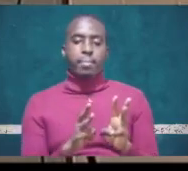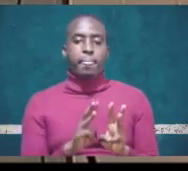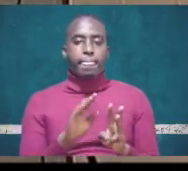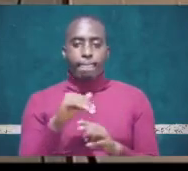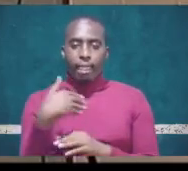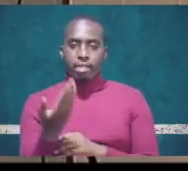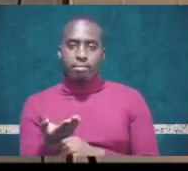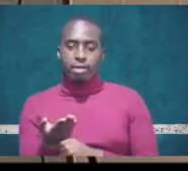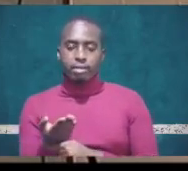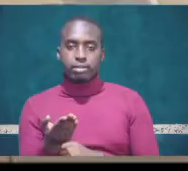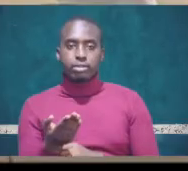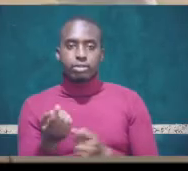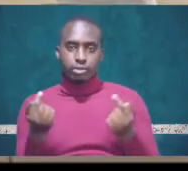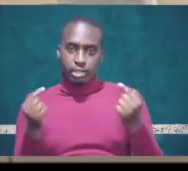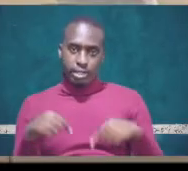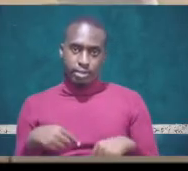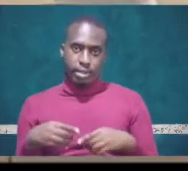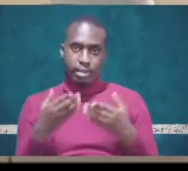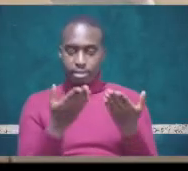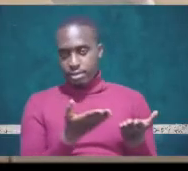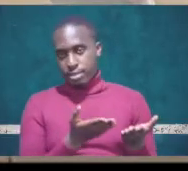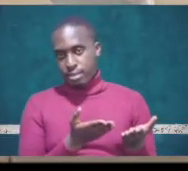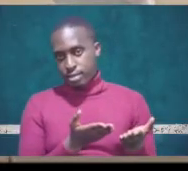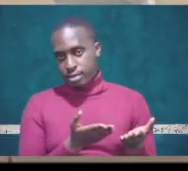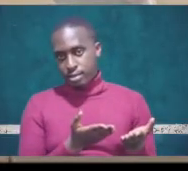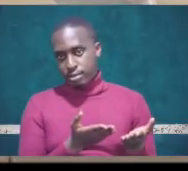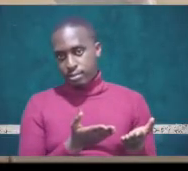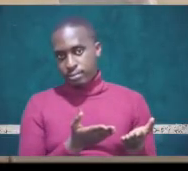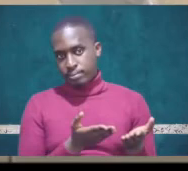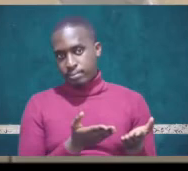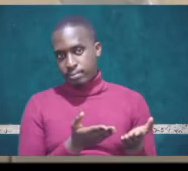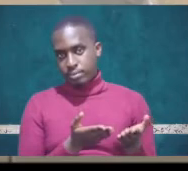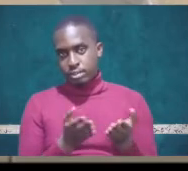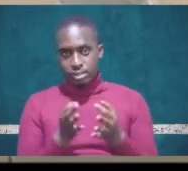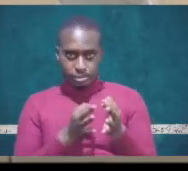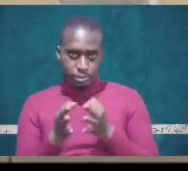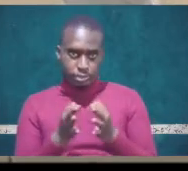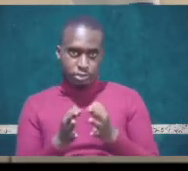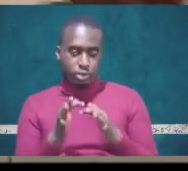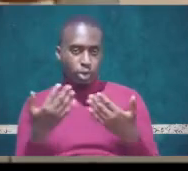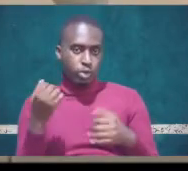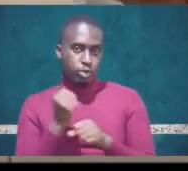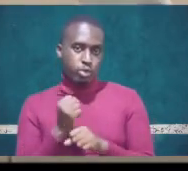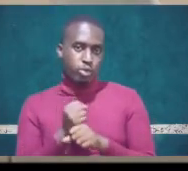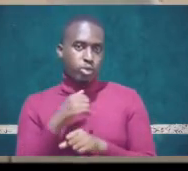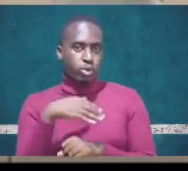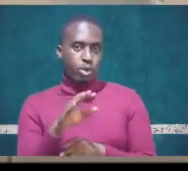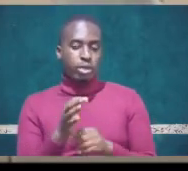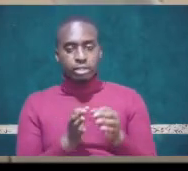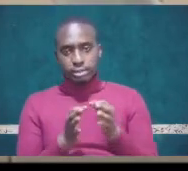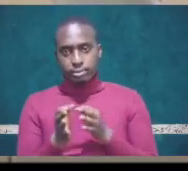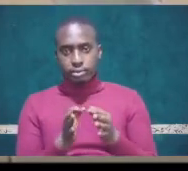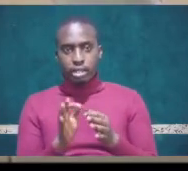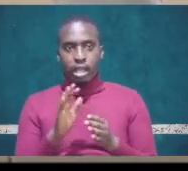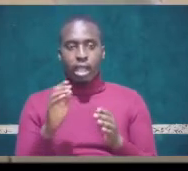and then you carry out this, this demonstration, or you do your demonstration